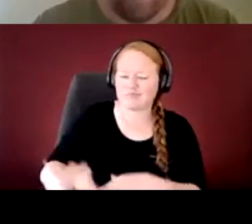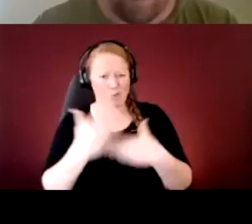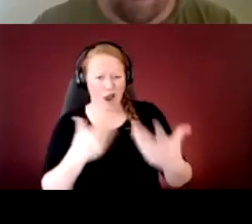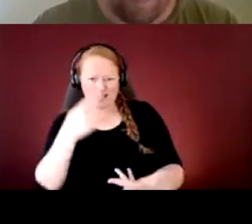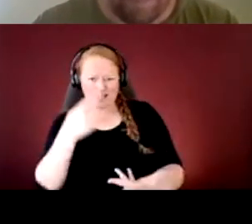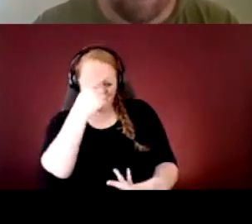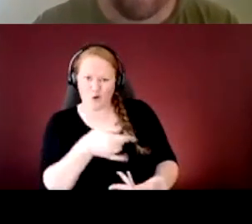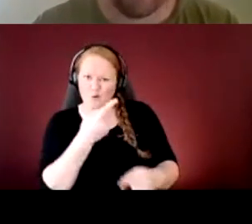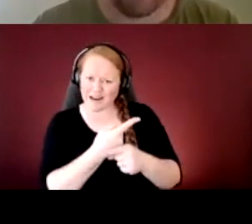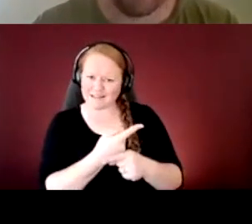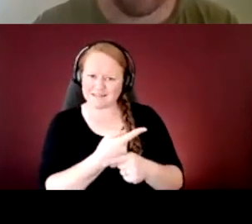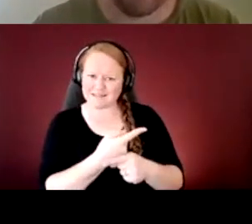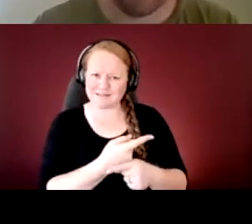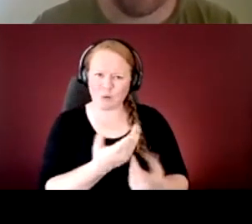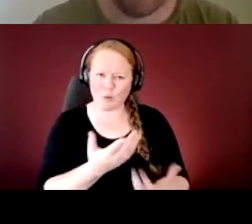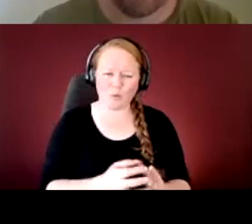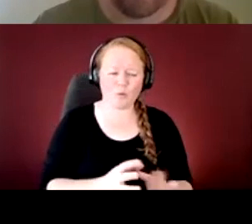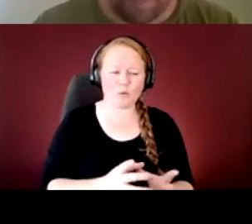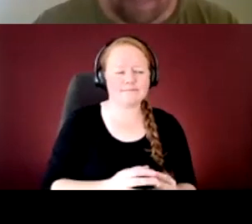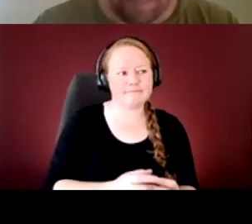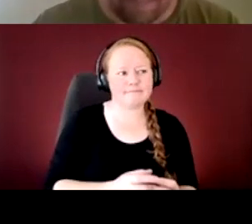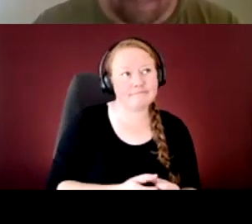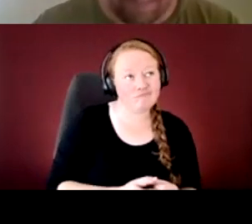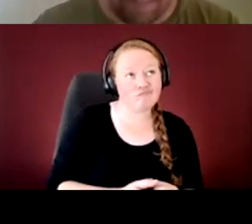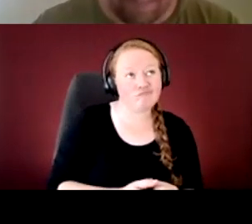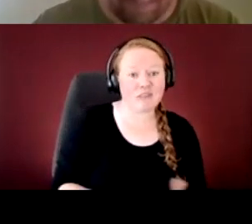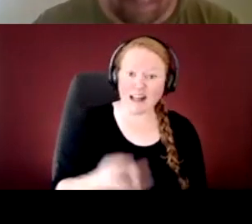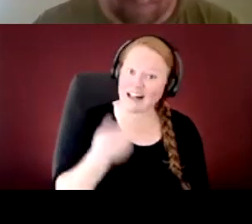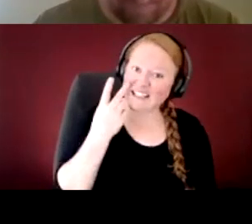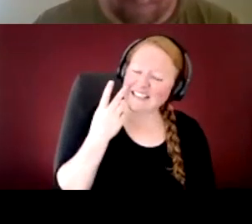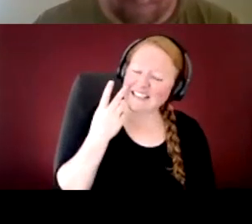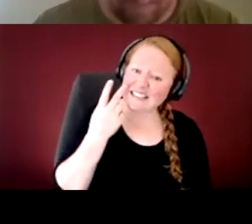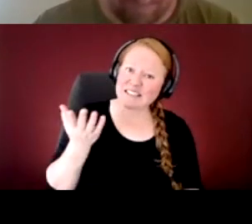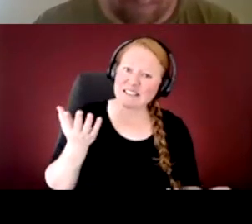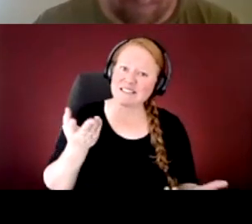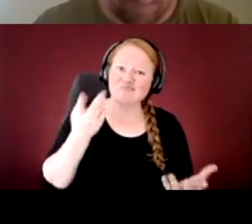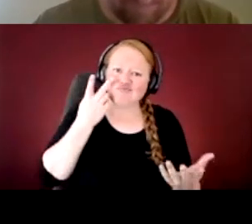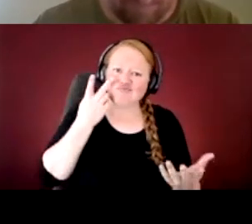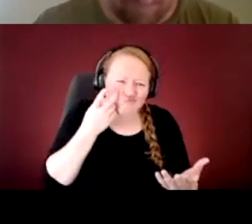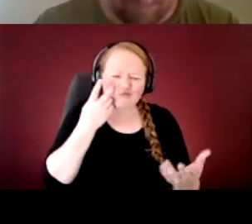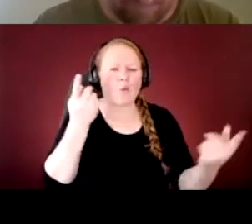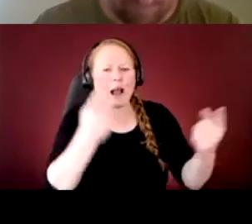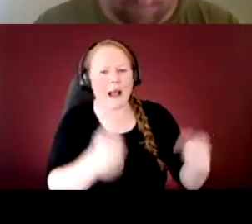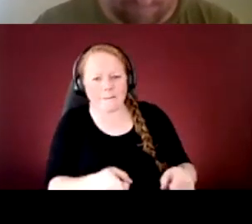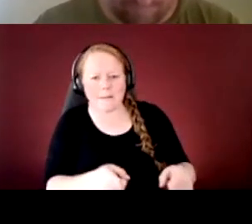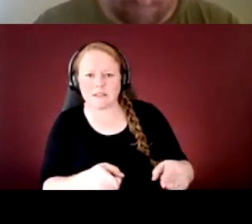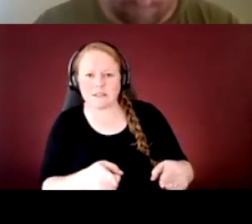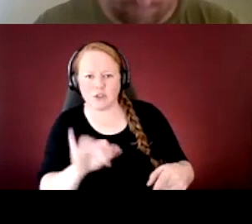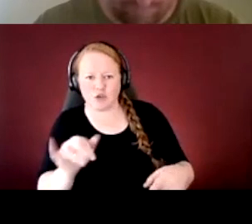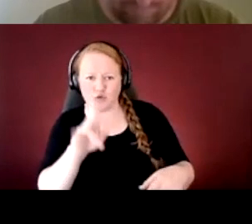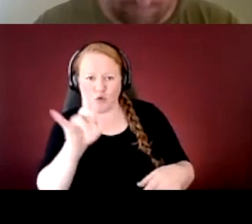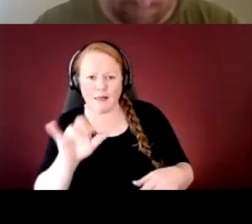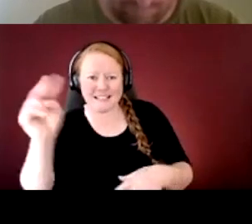And so let's see what happens on the other side on July 2nd. Hopefully,